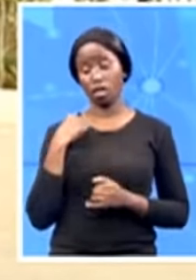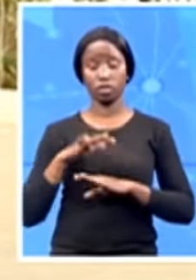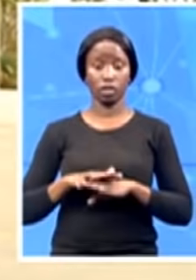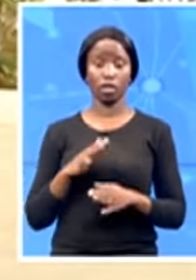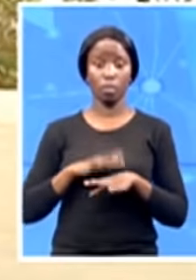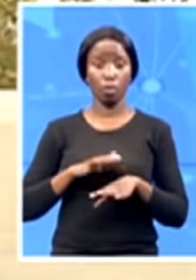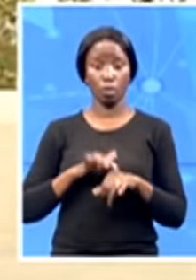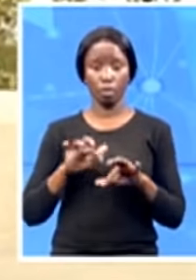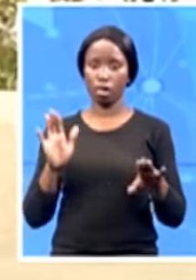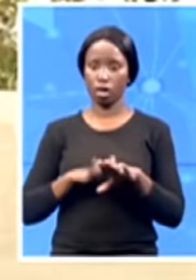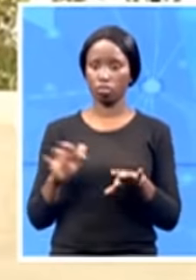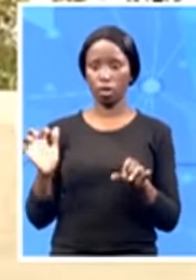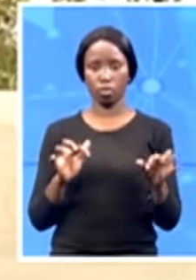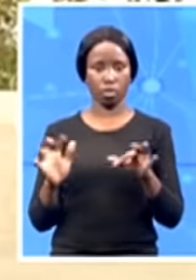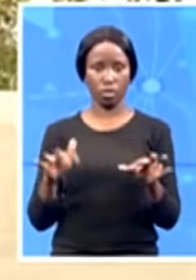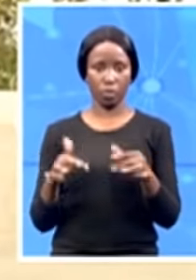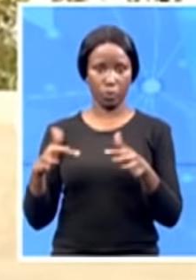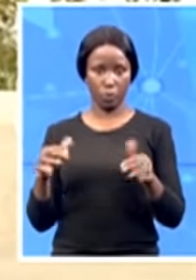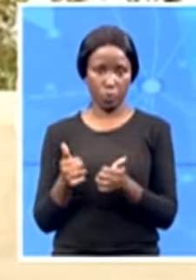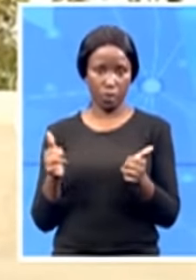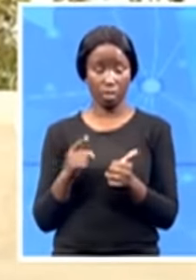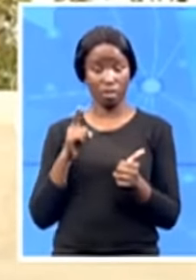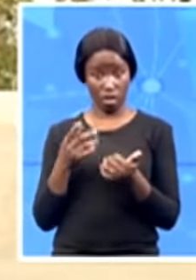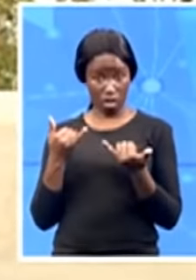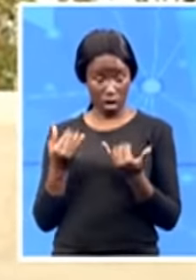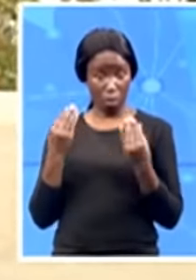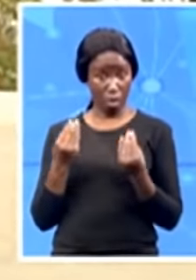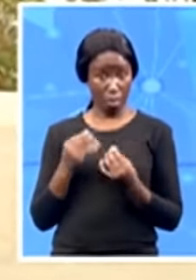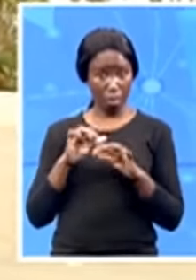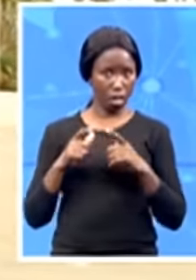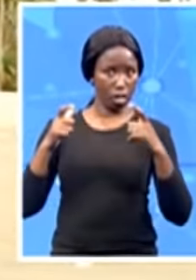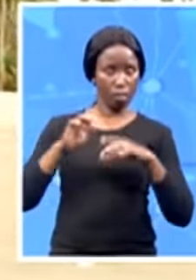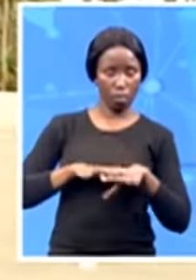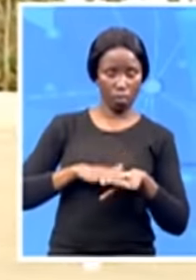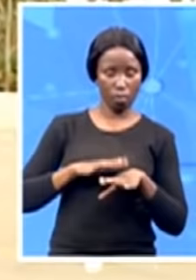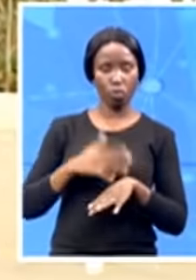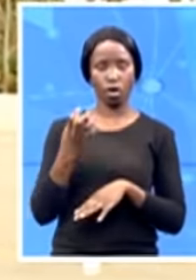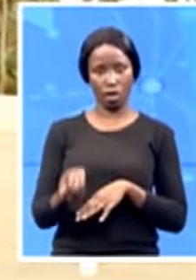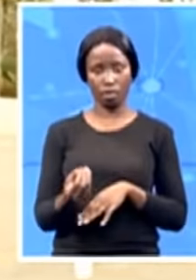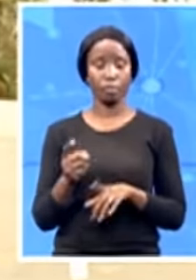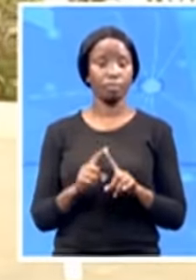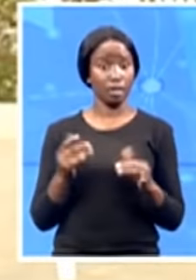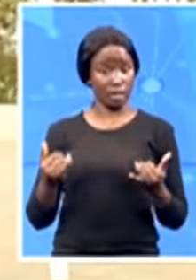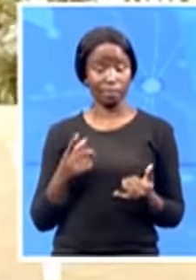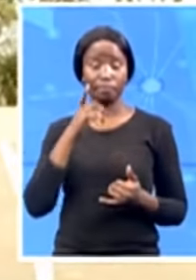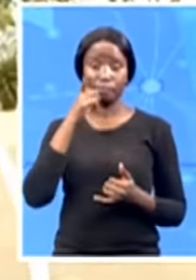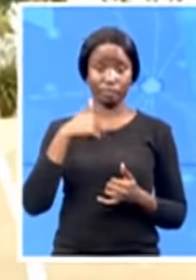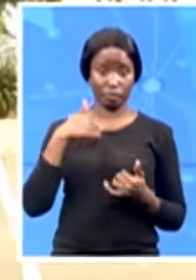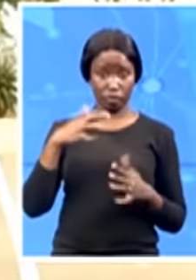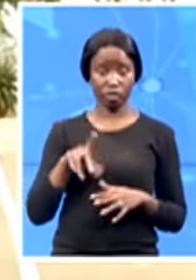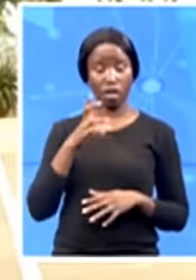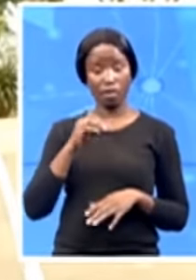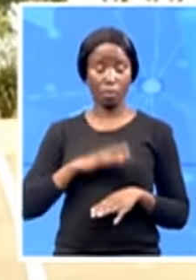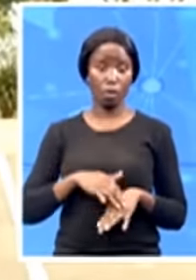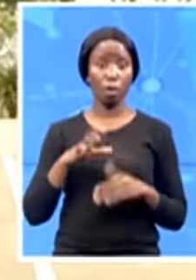numbers that were here when we were last here in February, but certainly we are told that there are other members of Umkhonto that are going